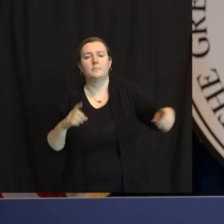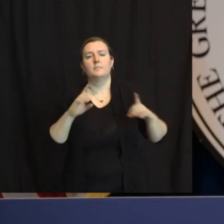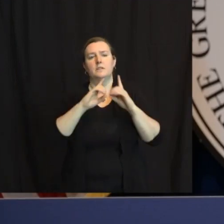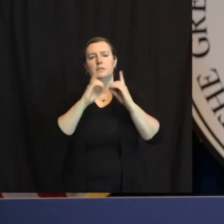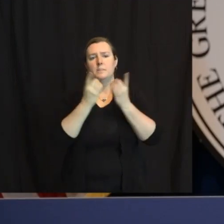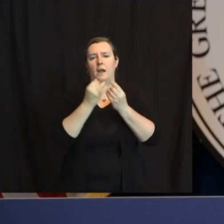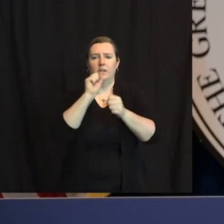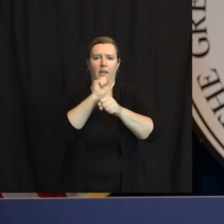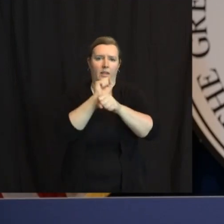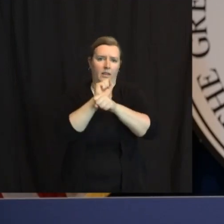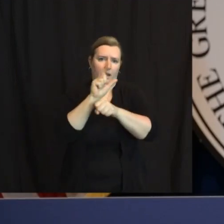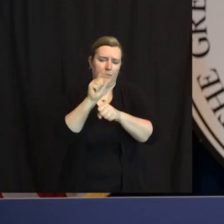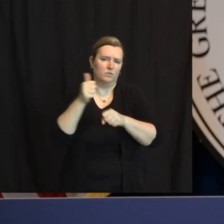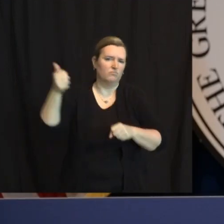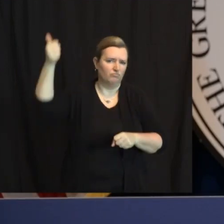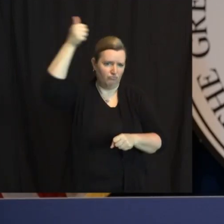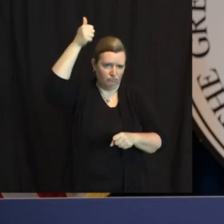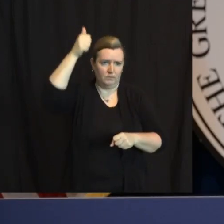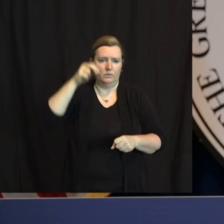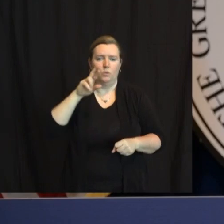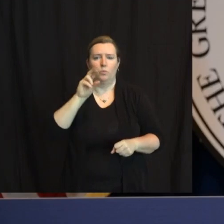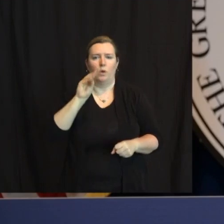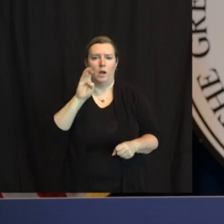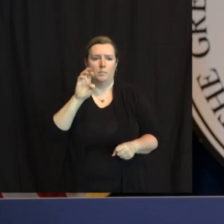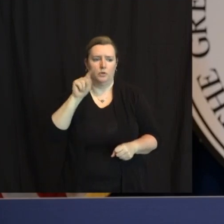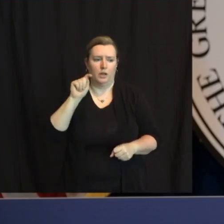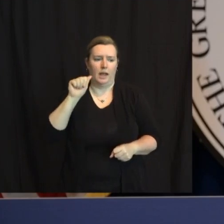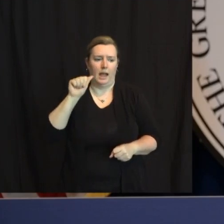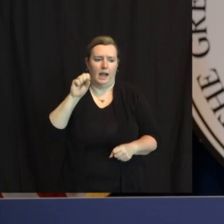and Workforce Development, Rob Acero-Angelo.